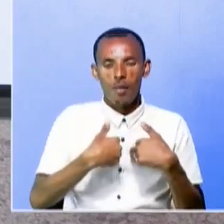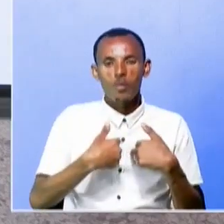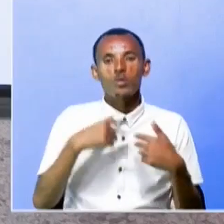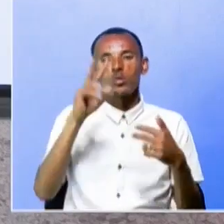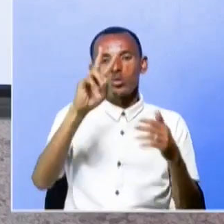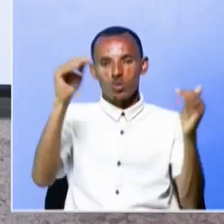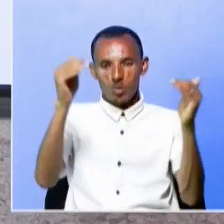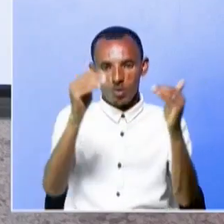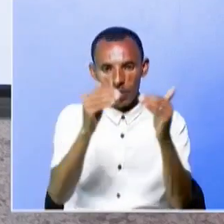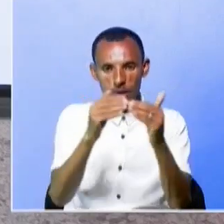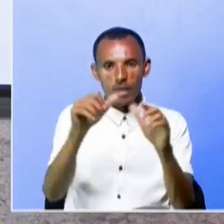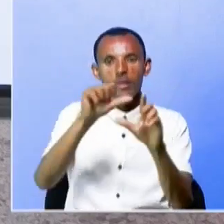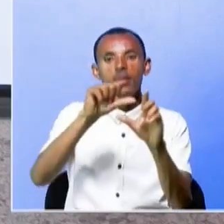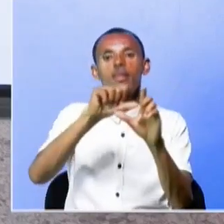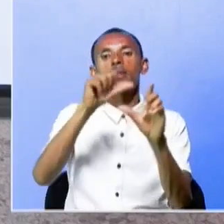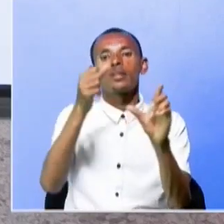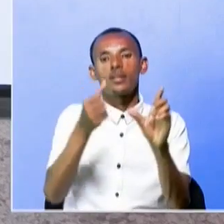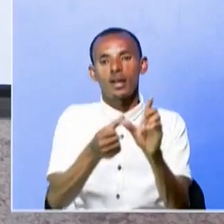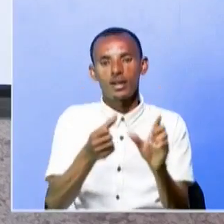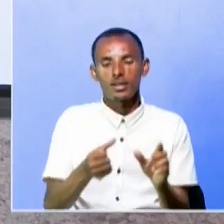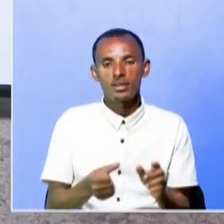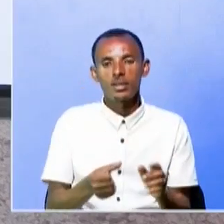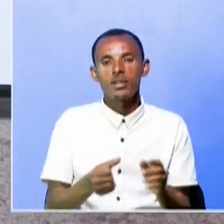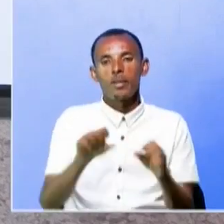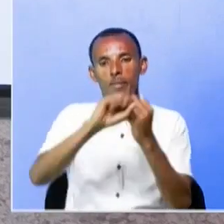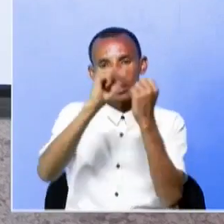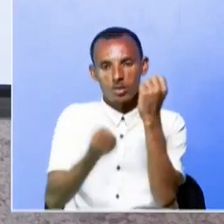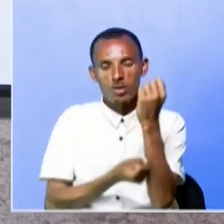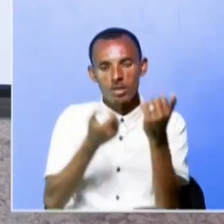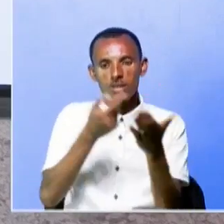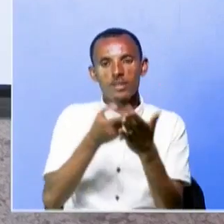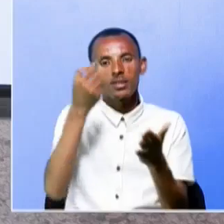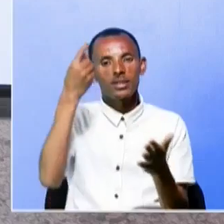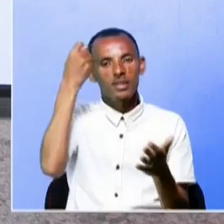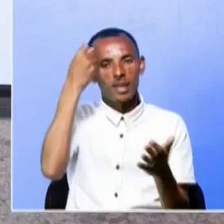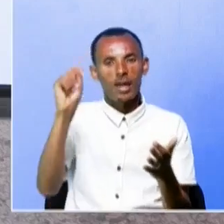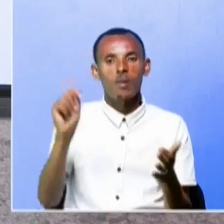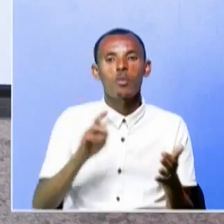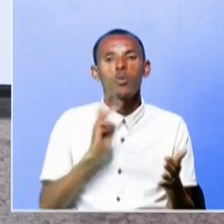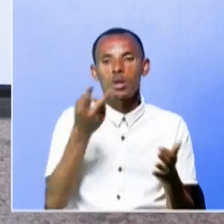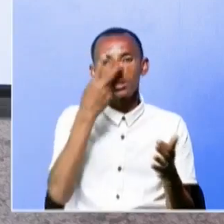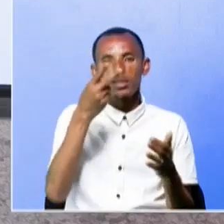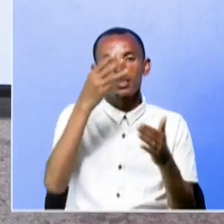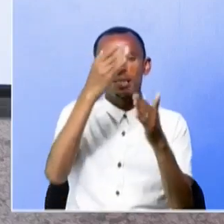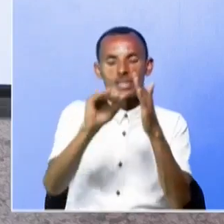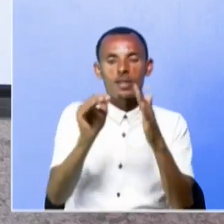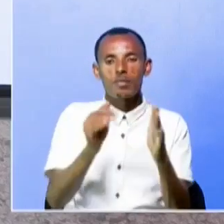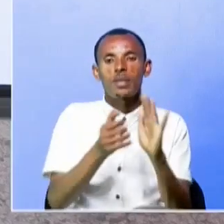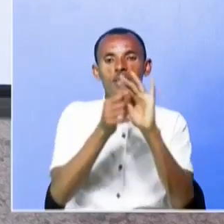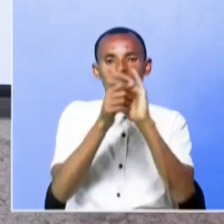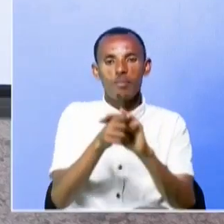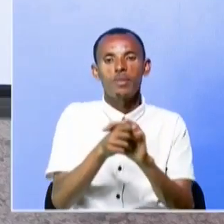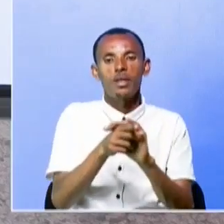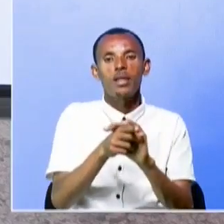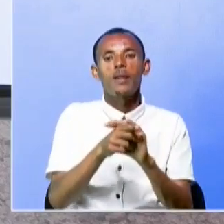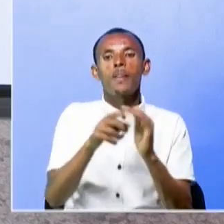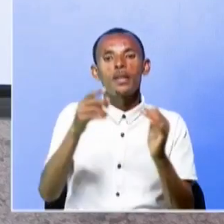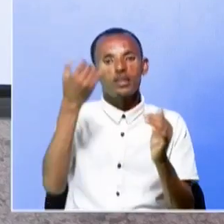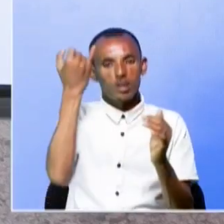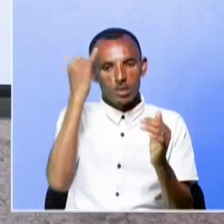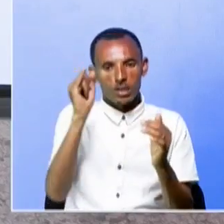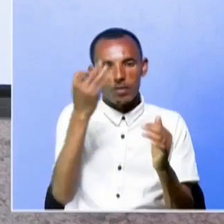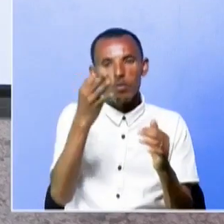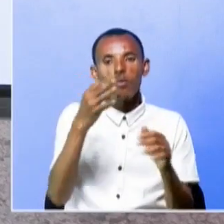corresponding angles, right? So based on this theorem, we have seen some examples that requires the concept of